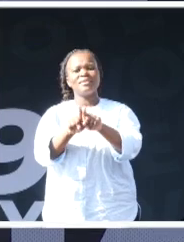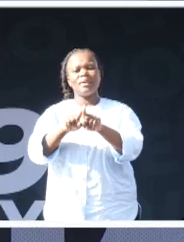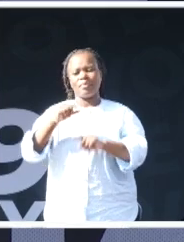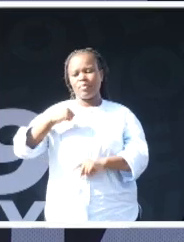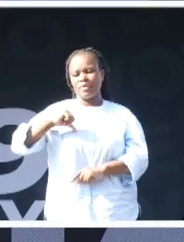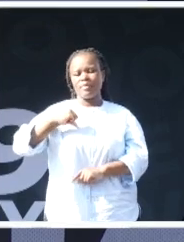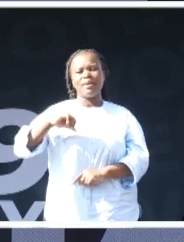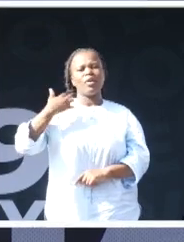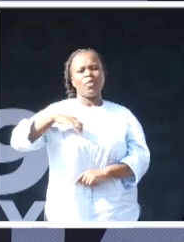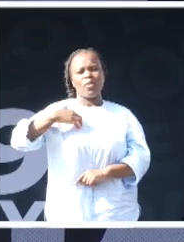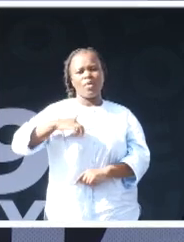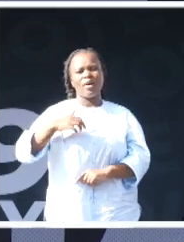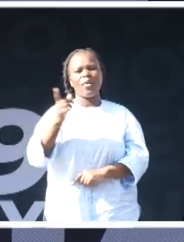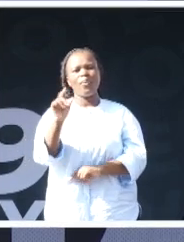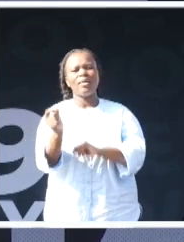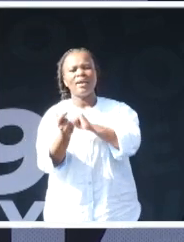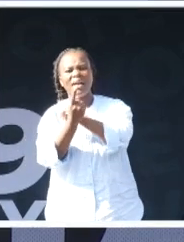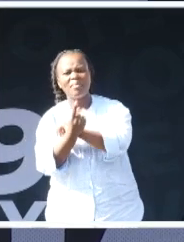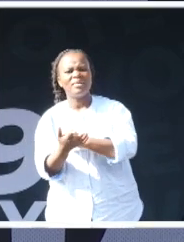you really trust them?